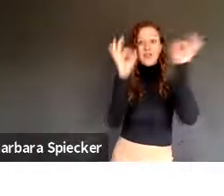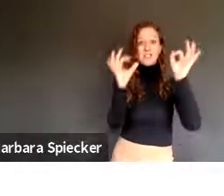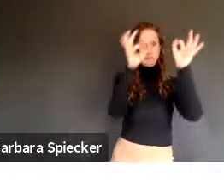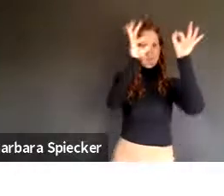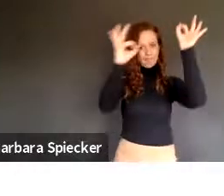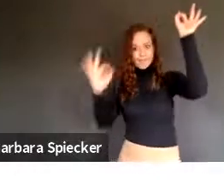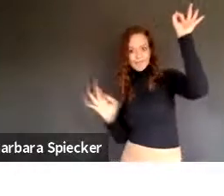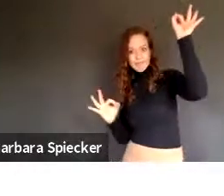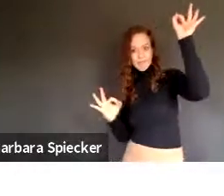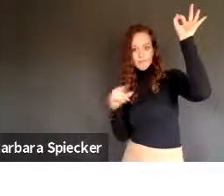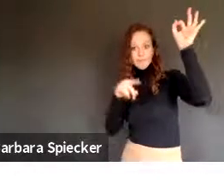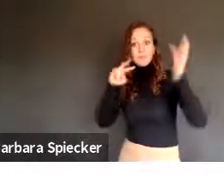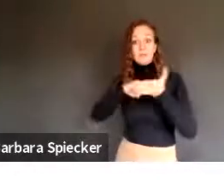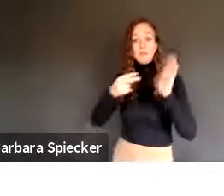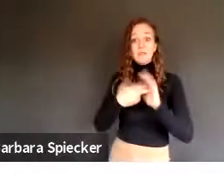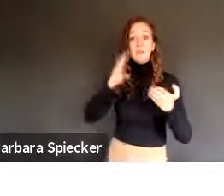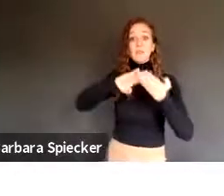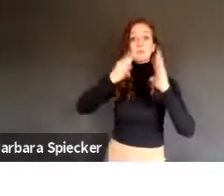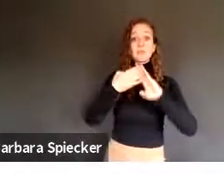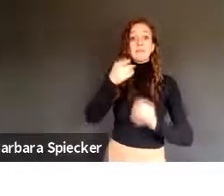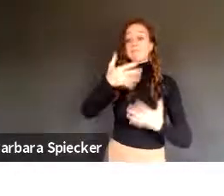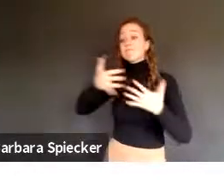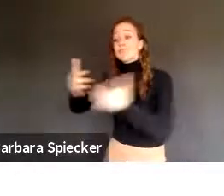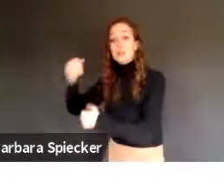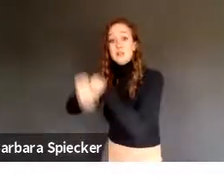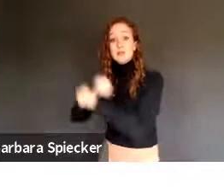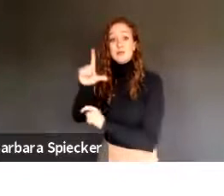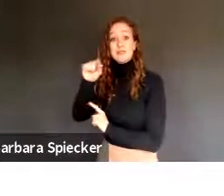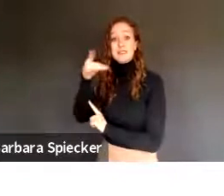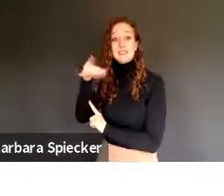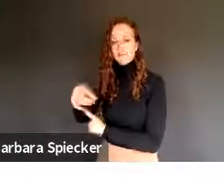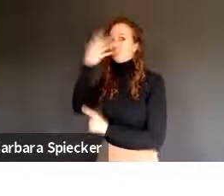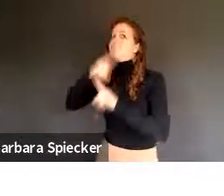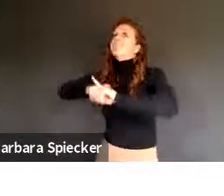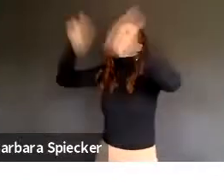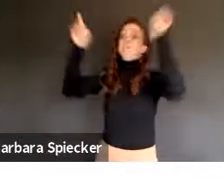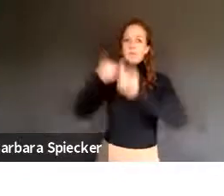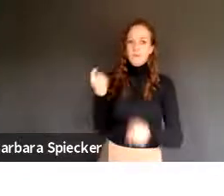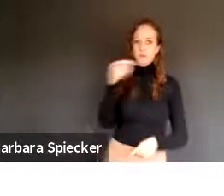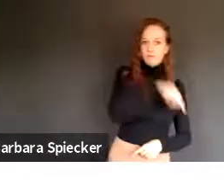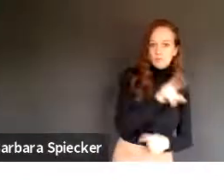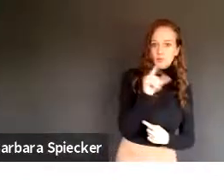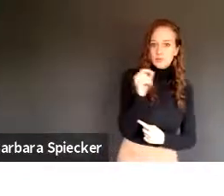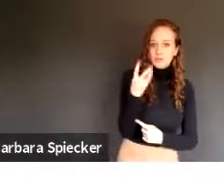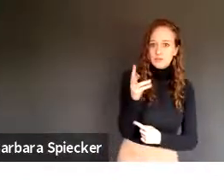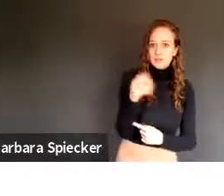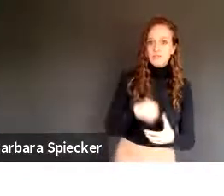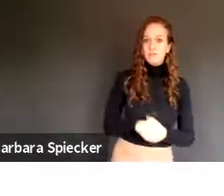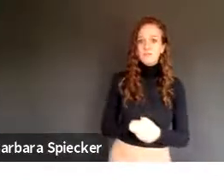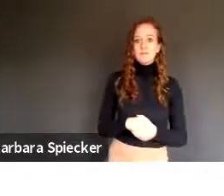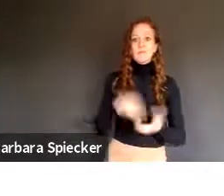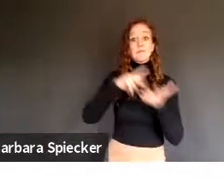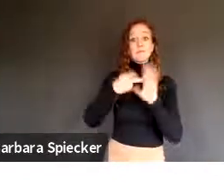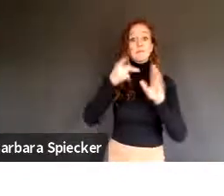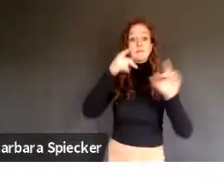left. However, the red dots show that rather than reverting back to being similar composition in